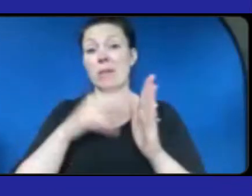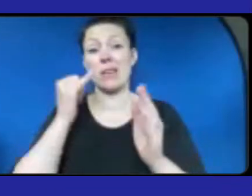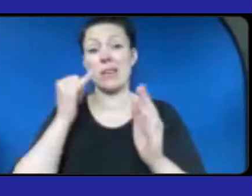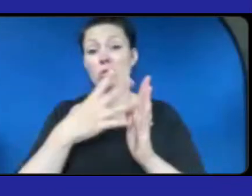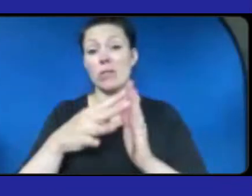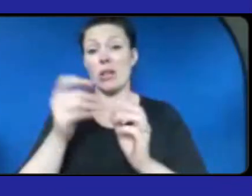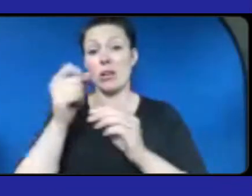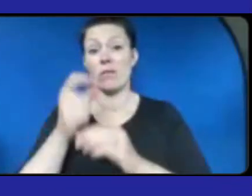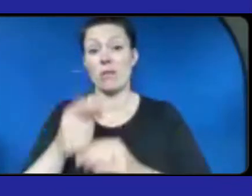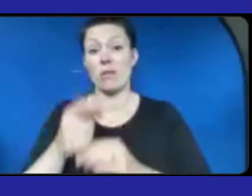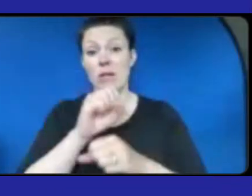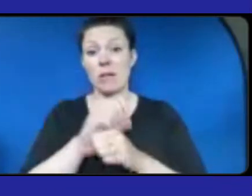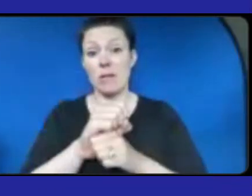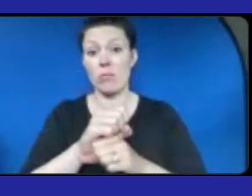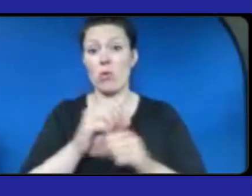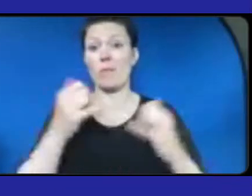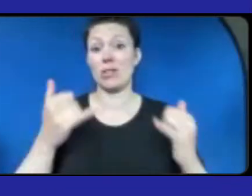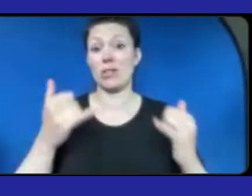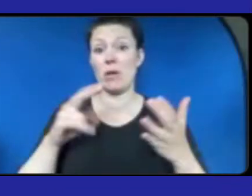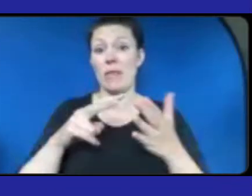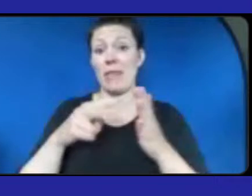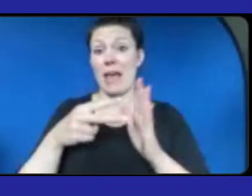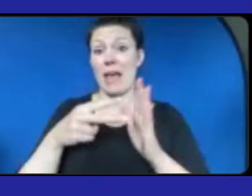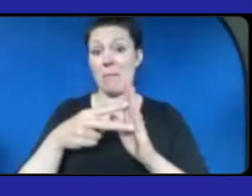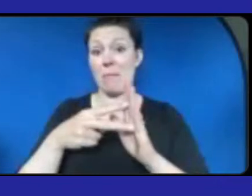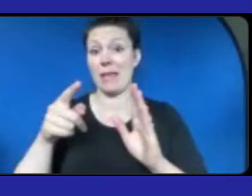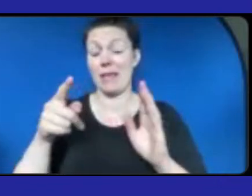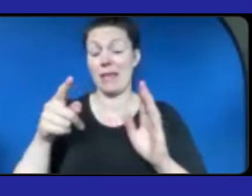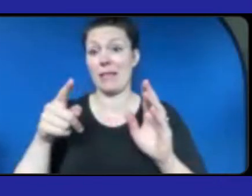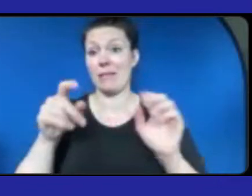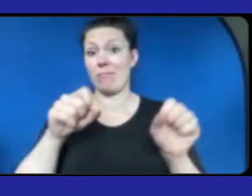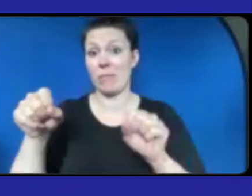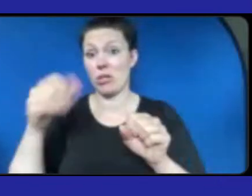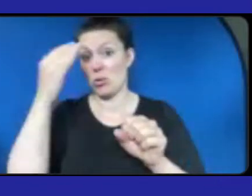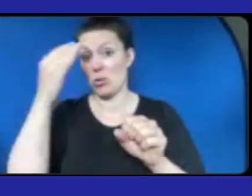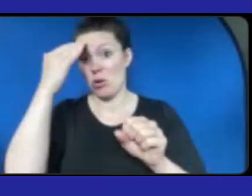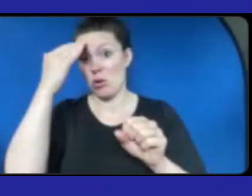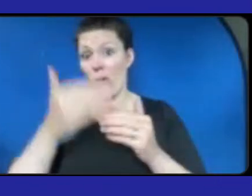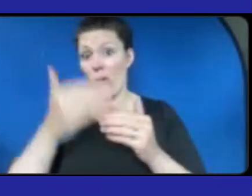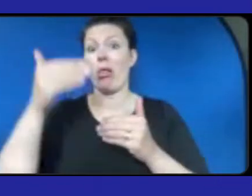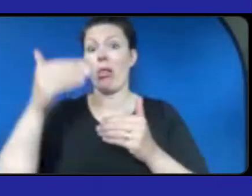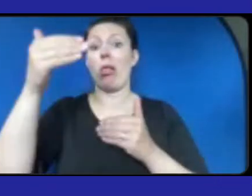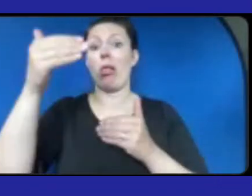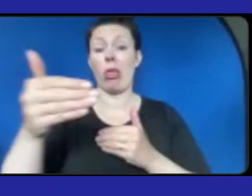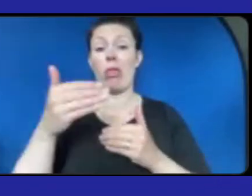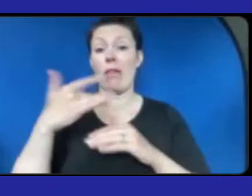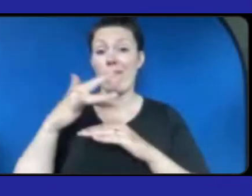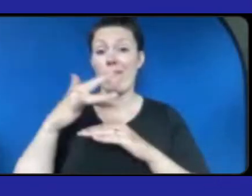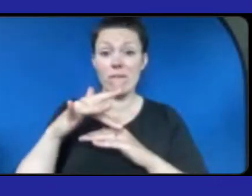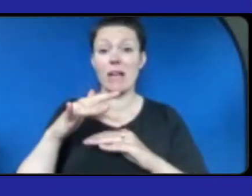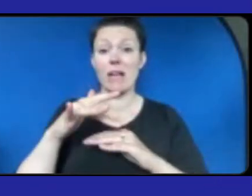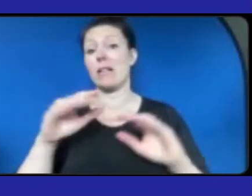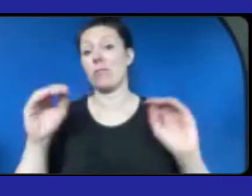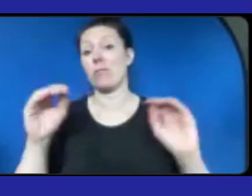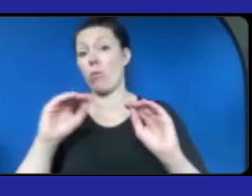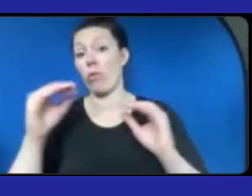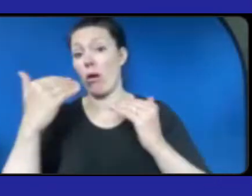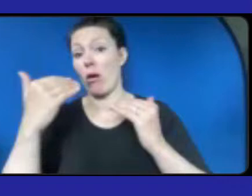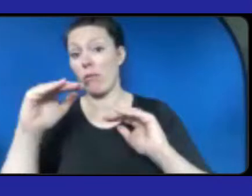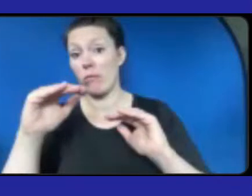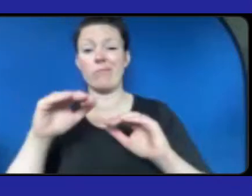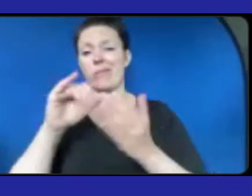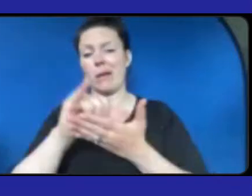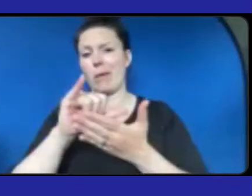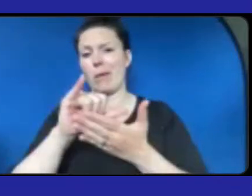today, the chance that they know that they are free with childcare and no work restrictions is likely impossible. And so we've,